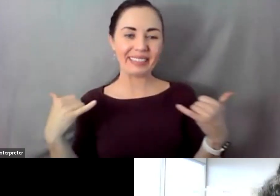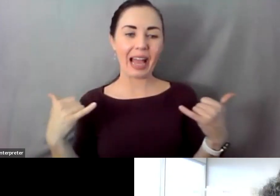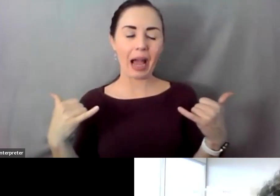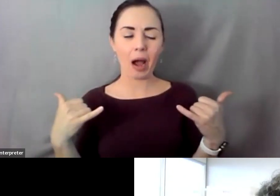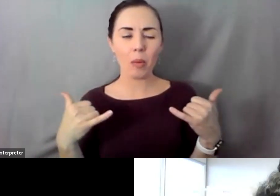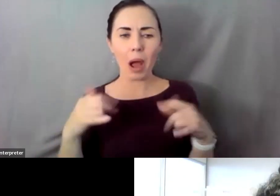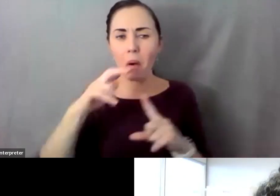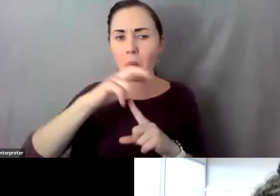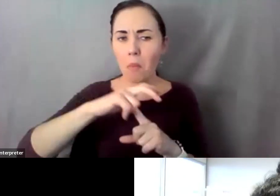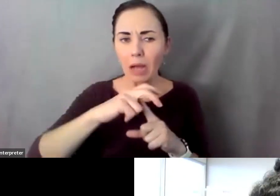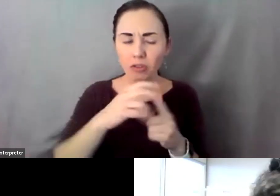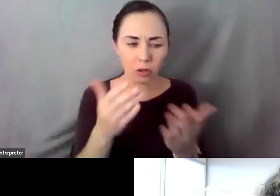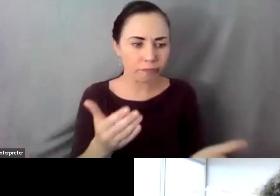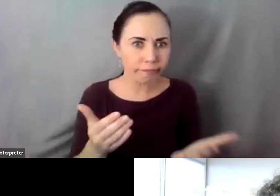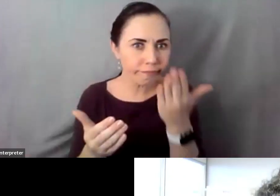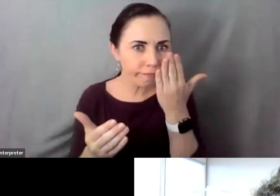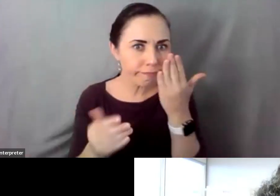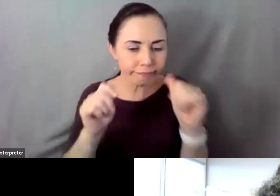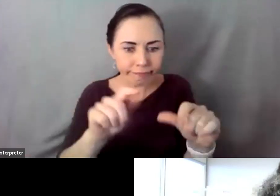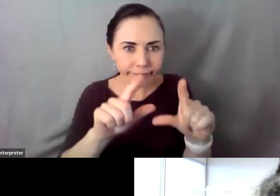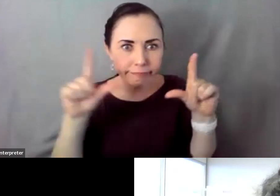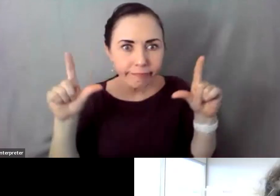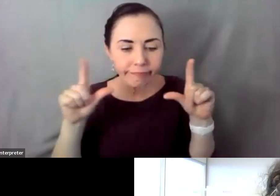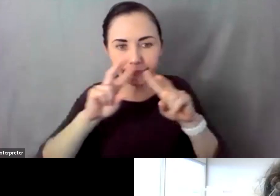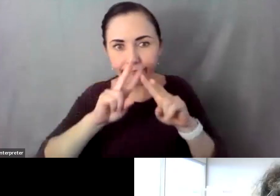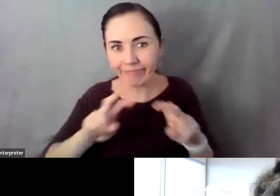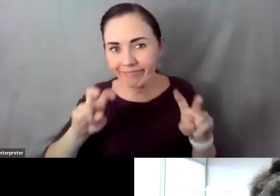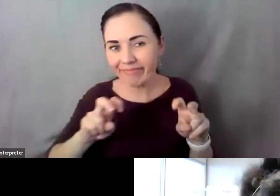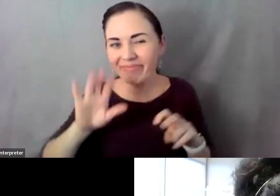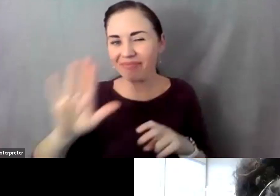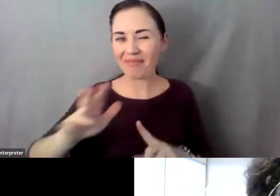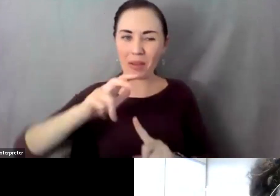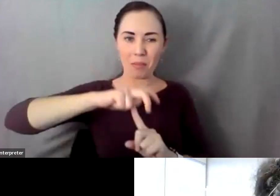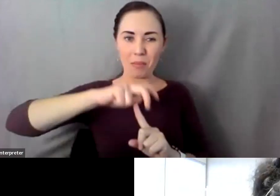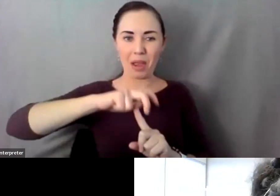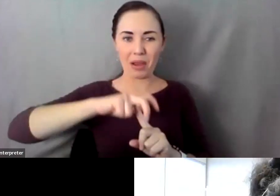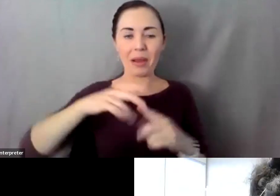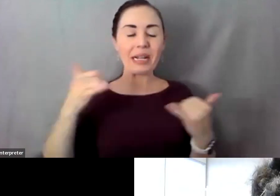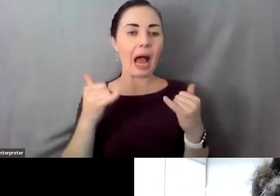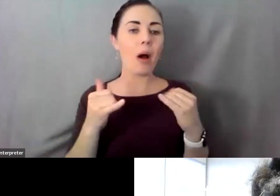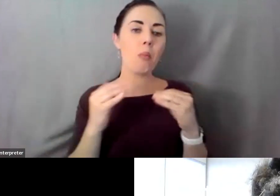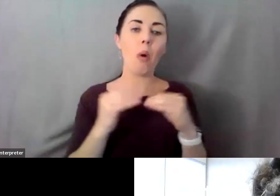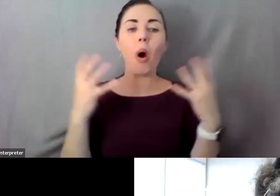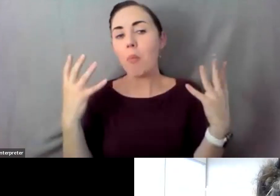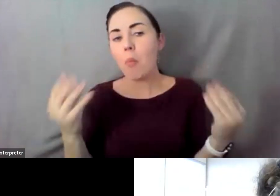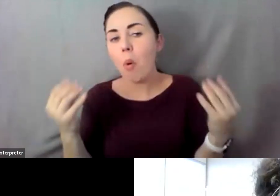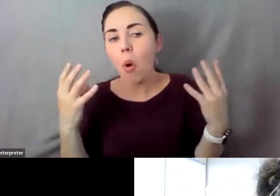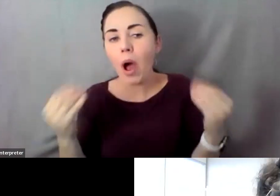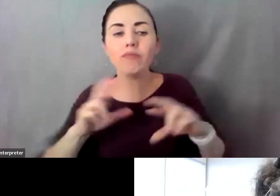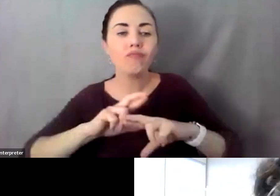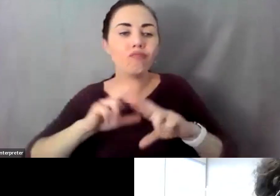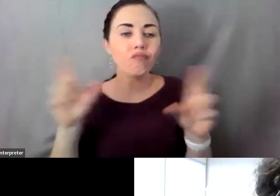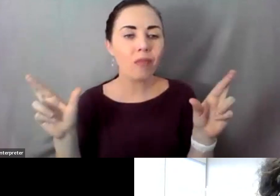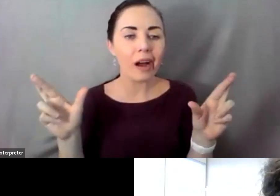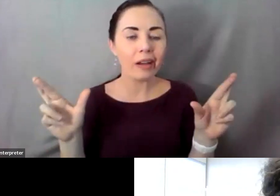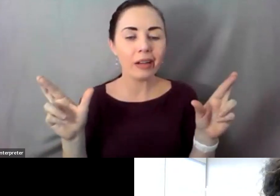a mushroom up close and personal. And I guess your mushrooms are moistened and ready to use. And